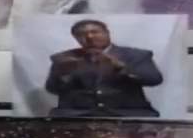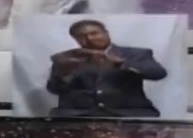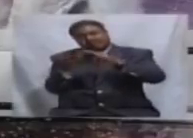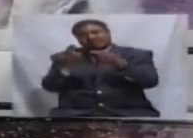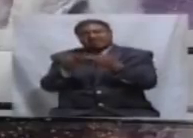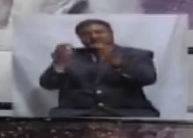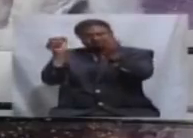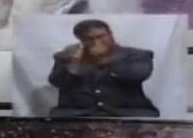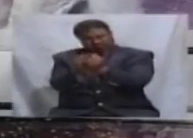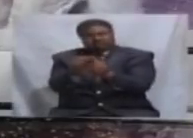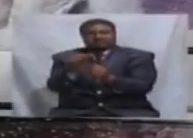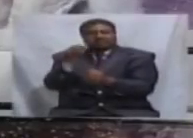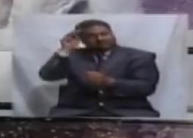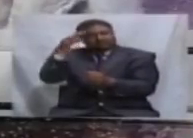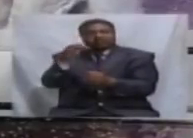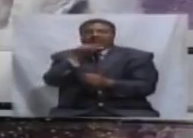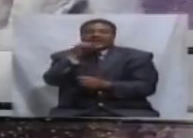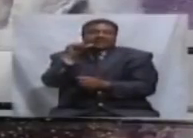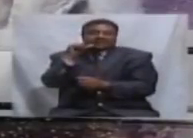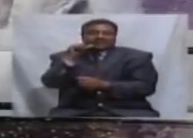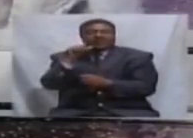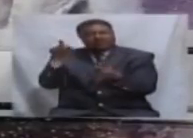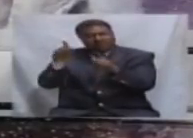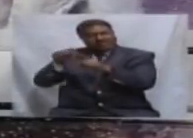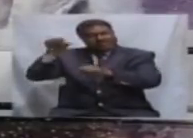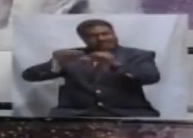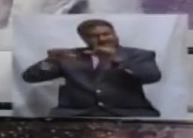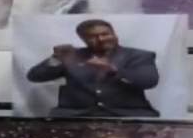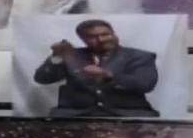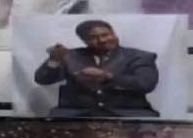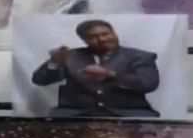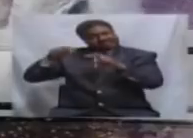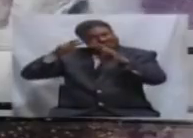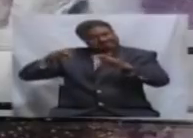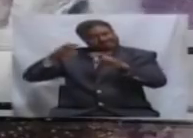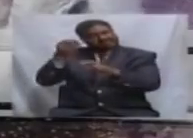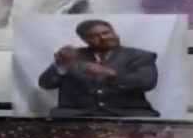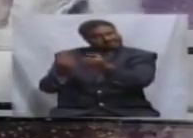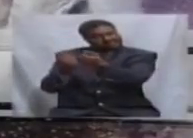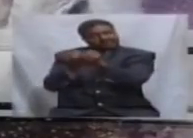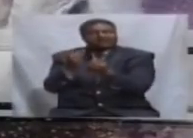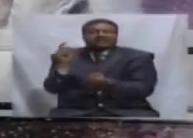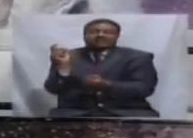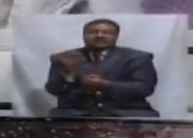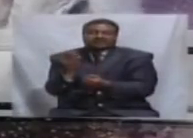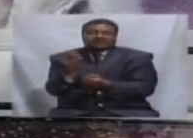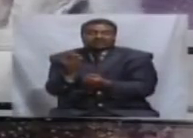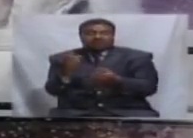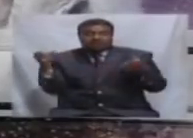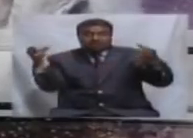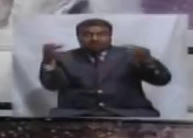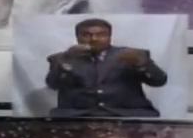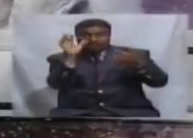of Agriculture and ZARI to offer financial assistance to research activities. The conference is being held under the